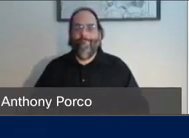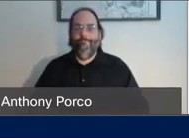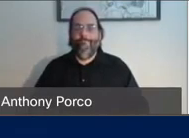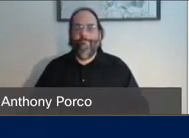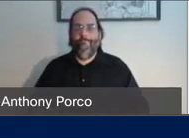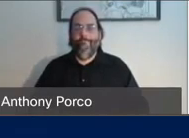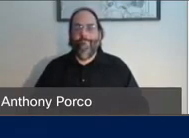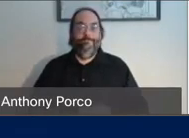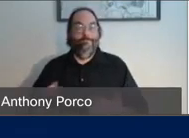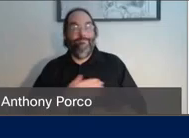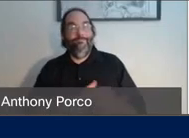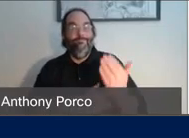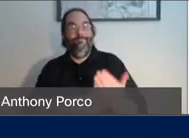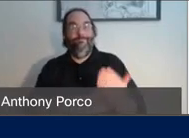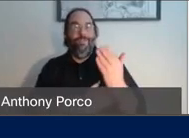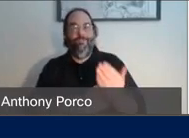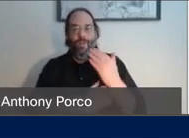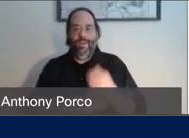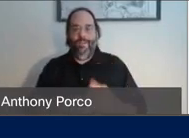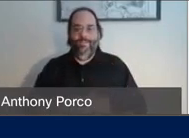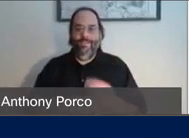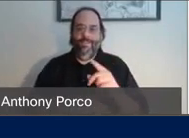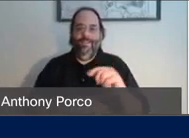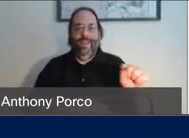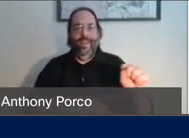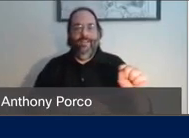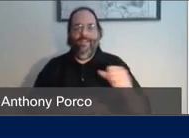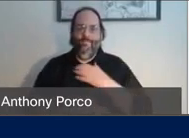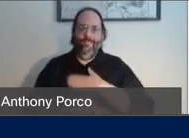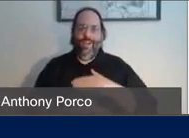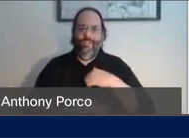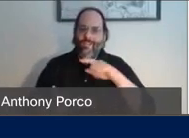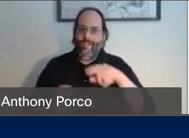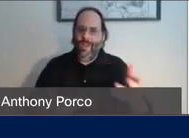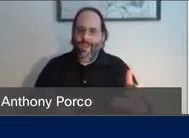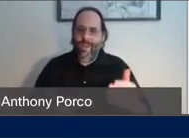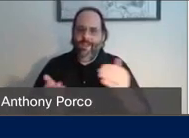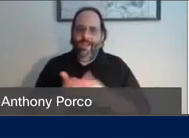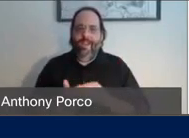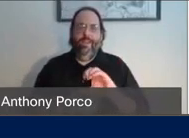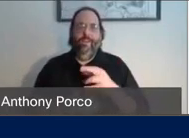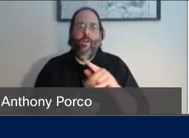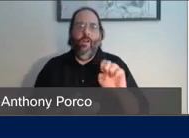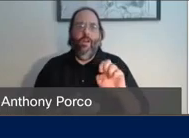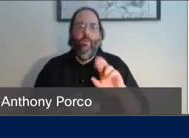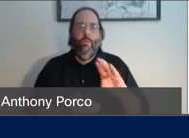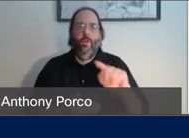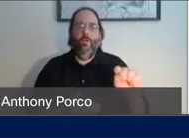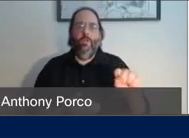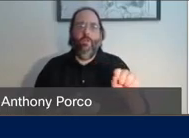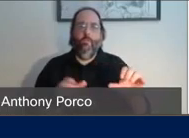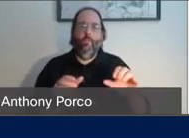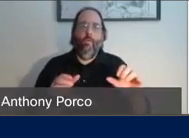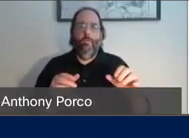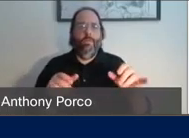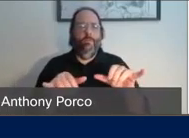Good morning, good morning, good morning, DDS. It's such a pleasure to be here. Again, I'm Charlotte Roberts, the Performance Management Manager here at